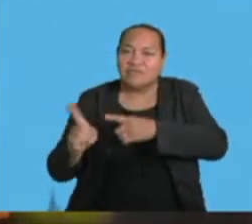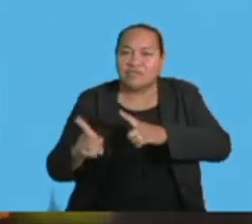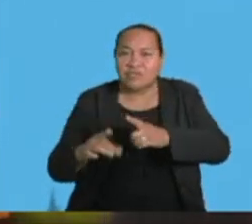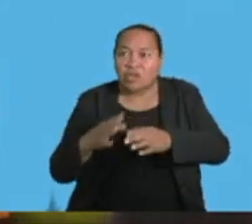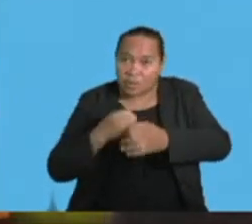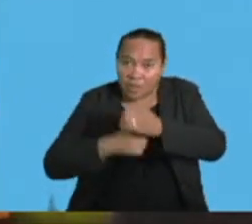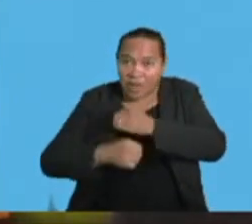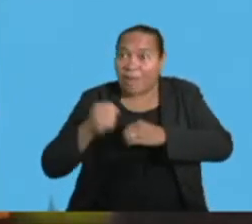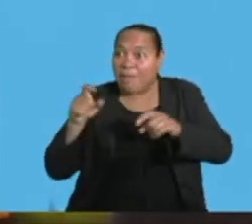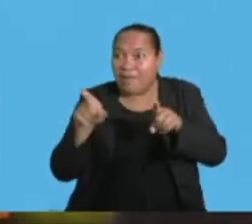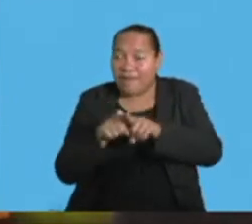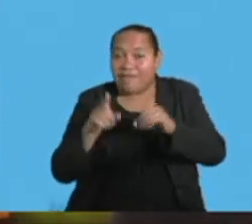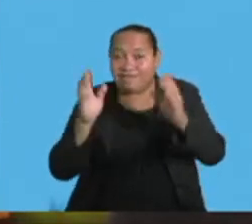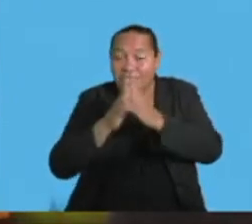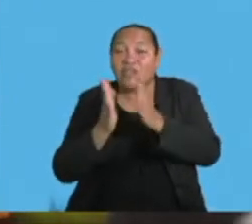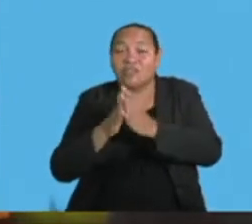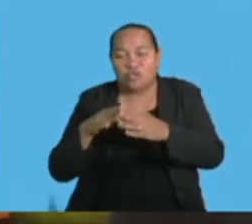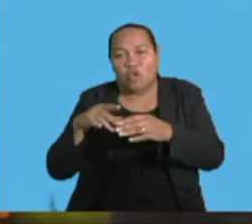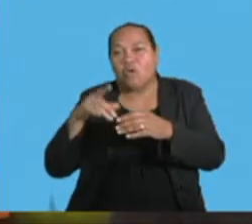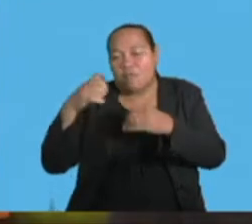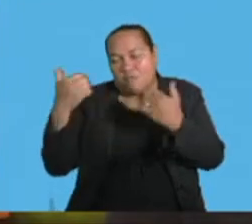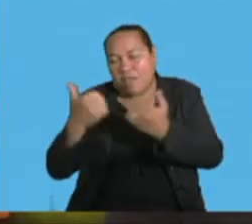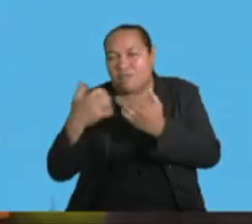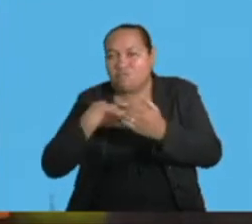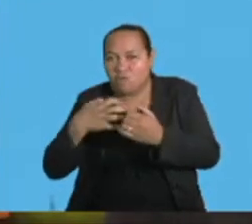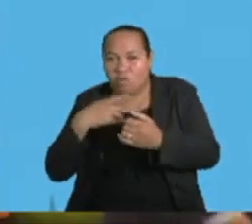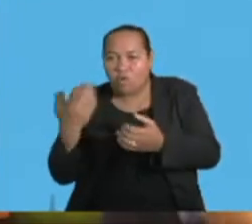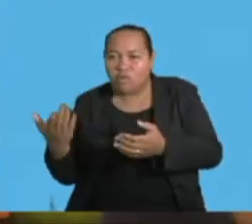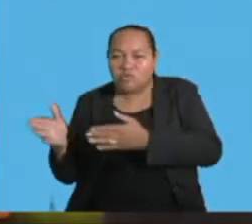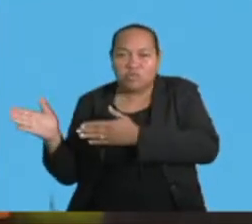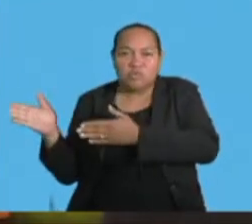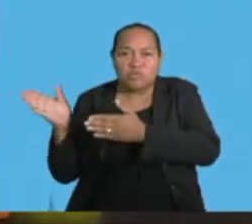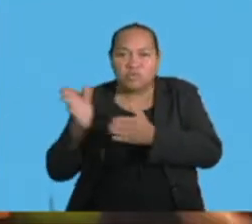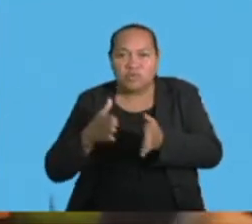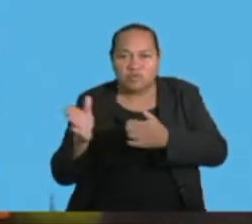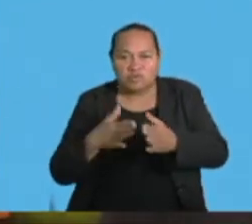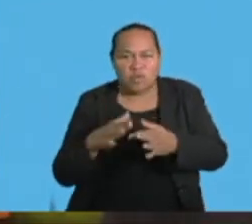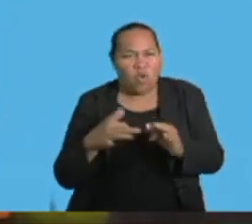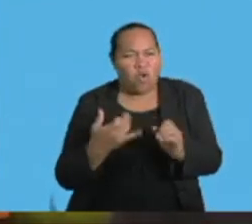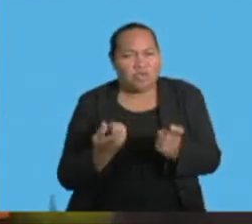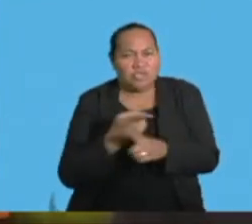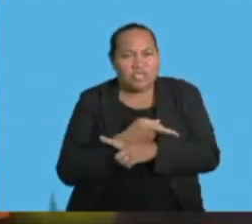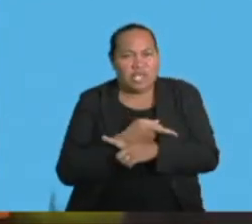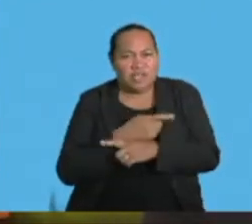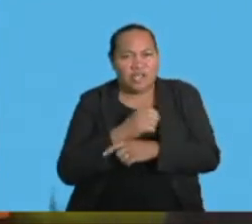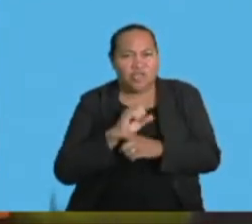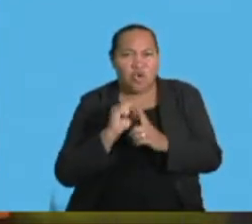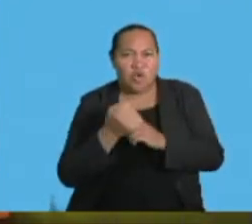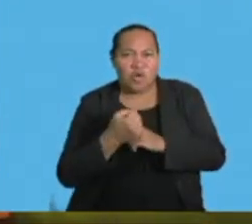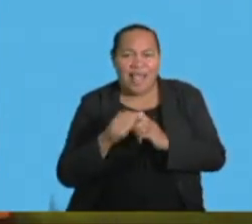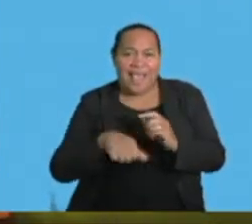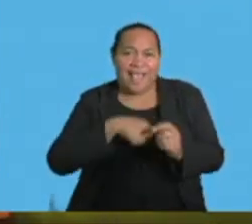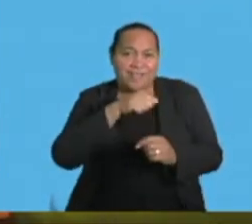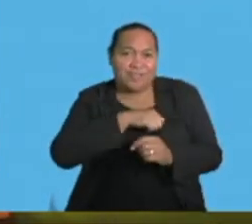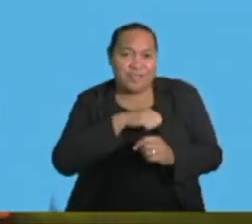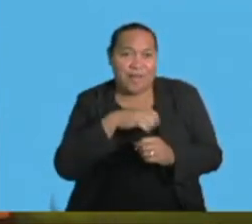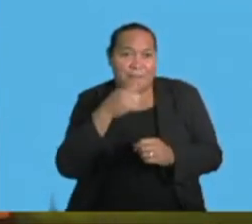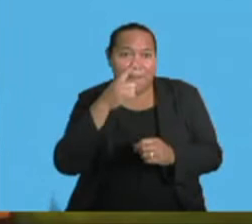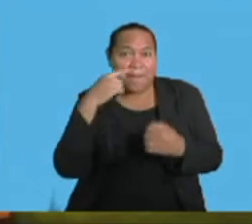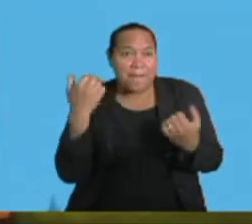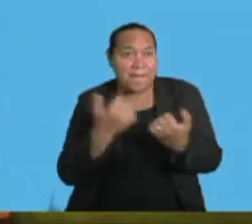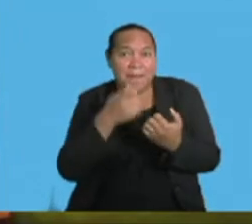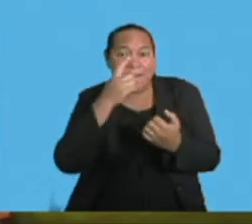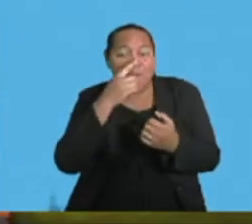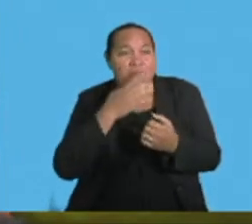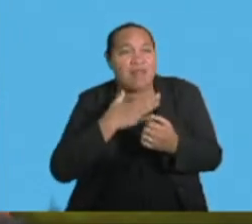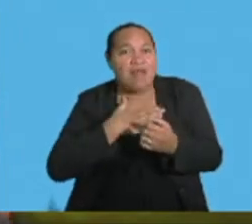urban areas, so the figures will go up. A change in social attitudes. For example, a lot of people have the attraction to urban